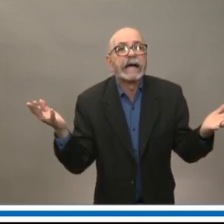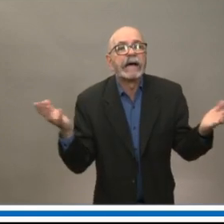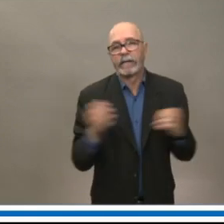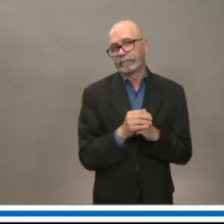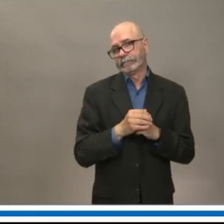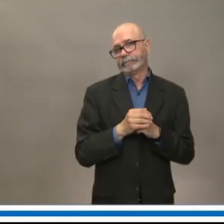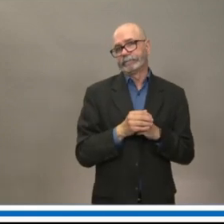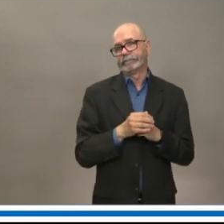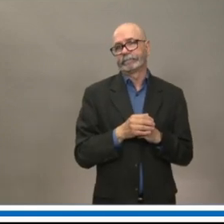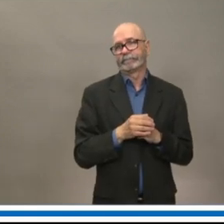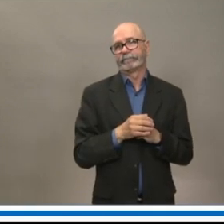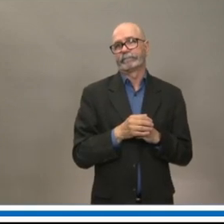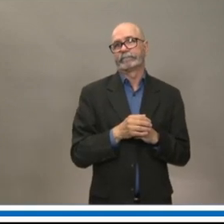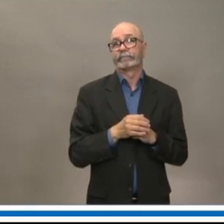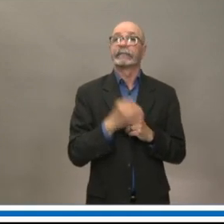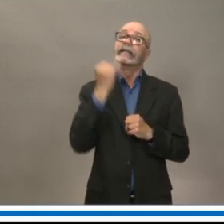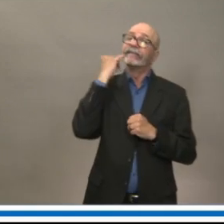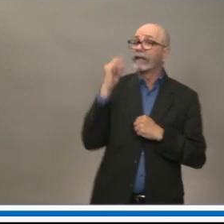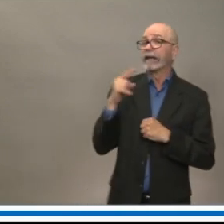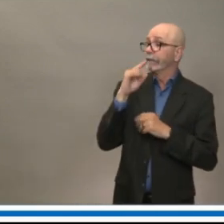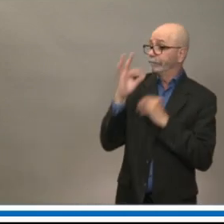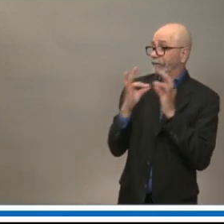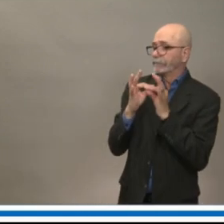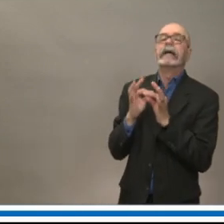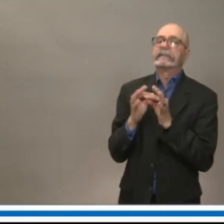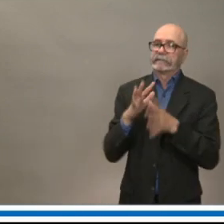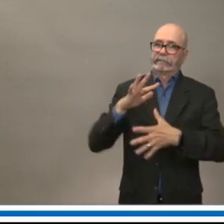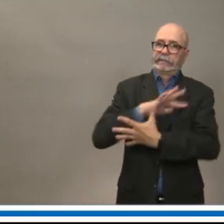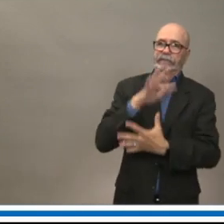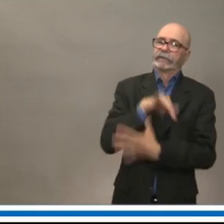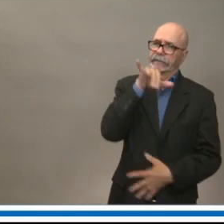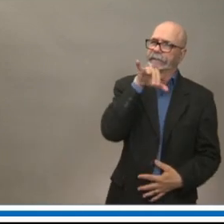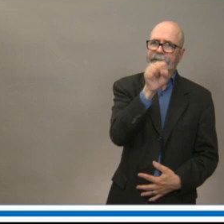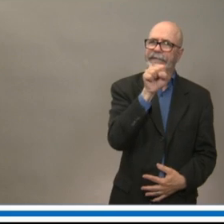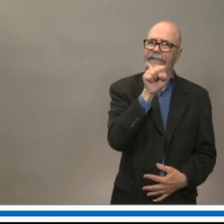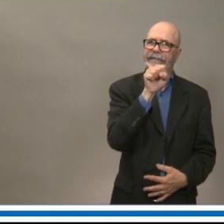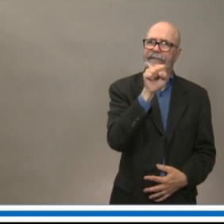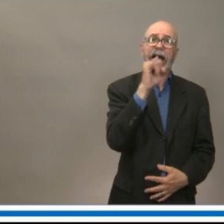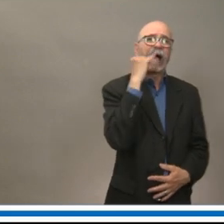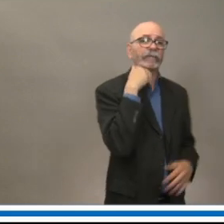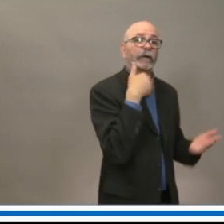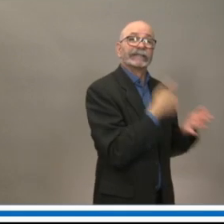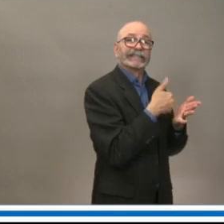tomorrow. So testing plays a role, especially around close contacts of a case, but